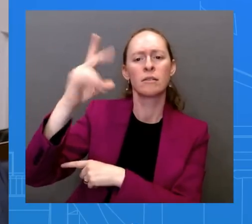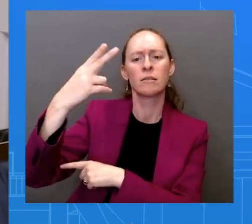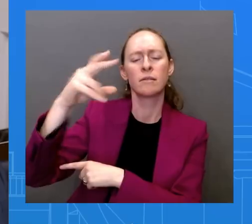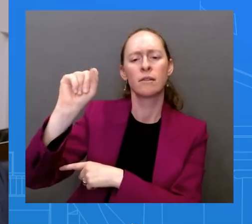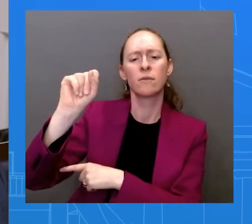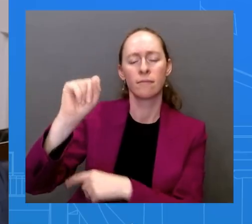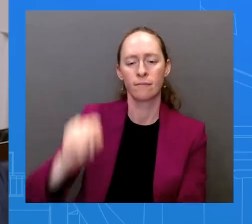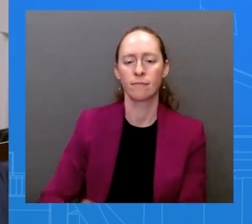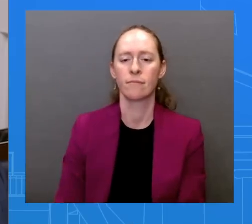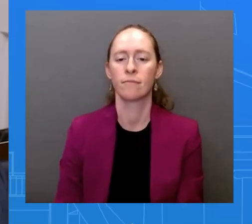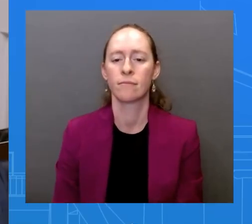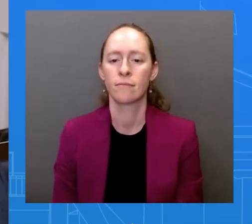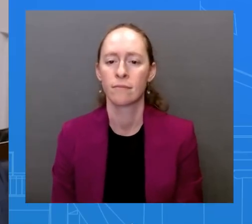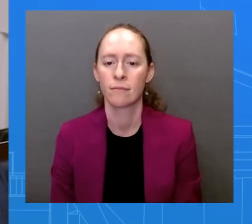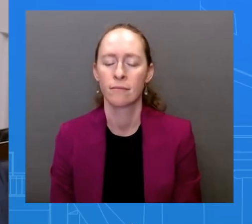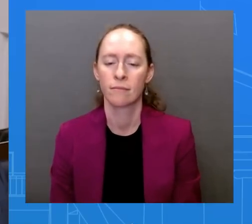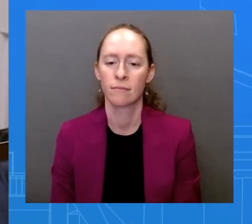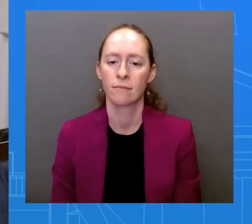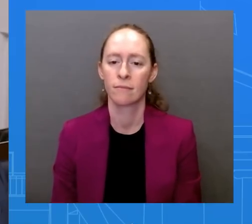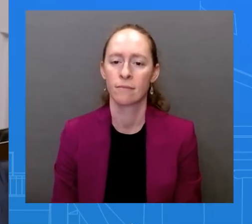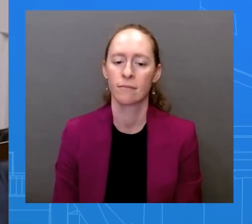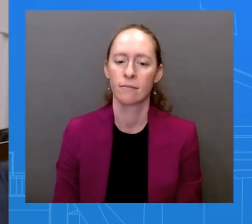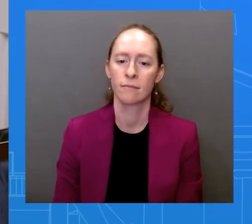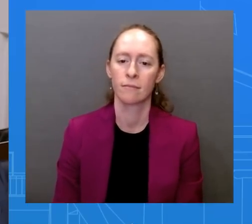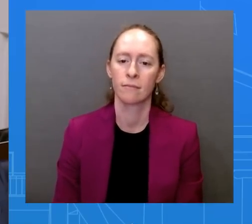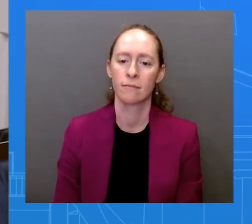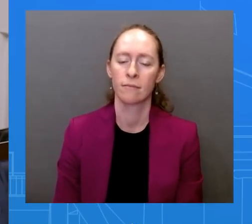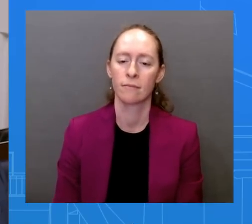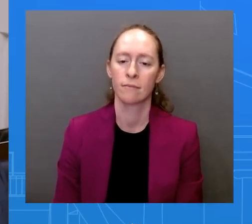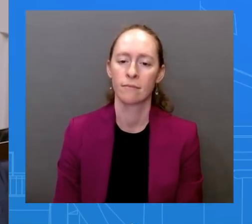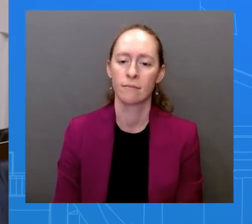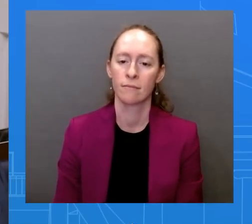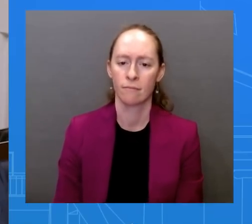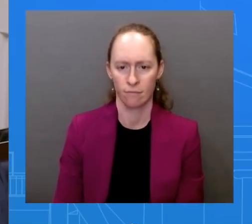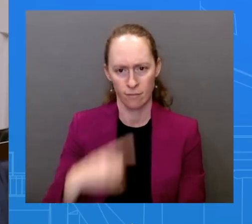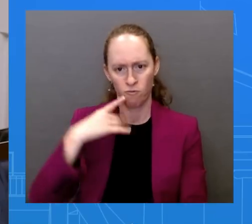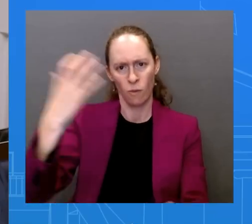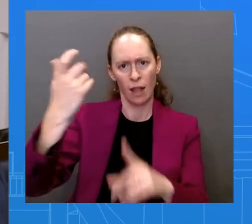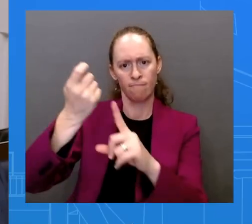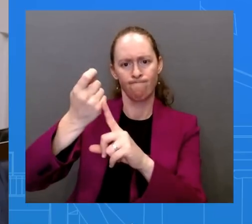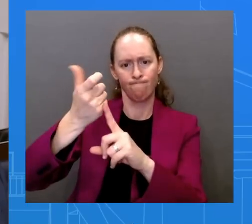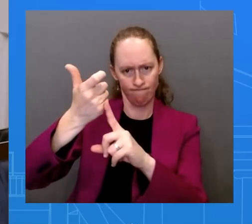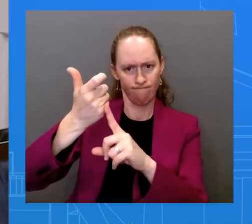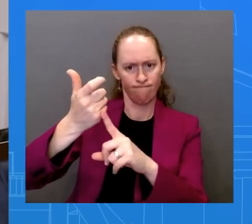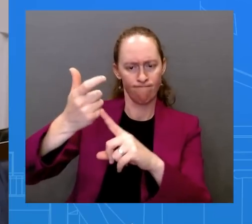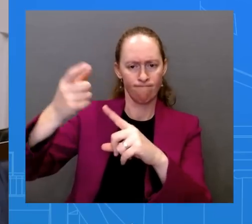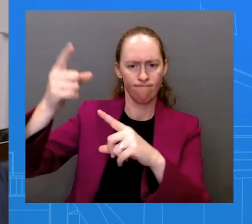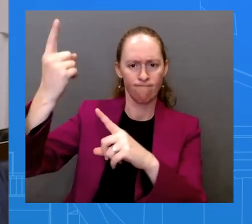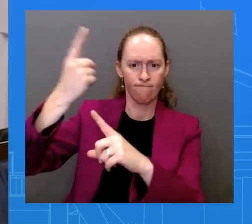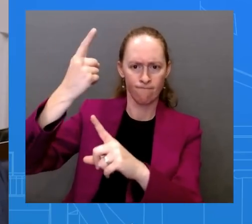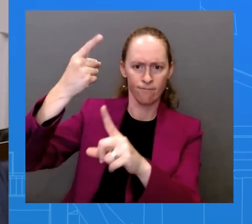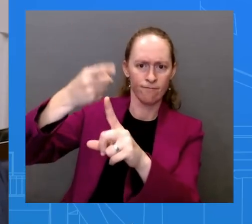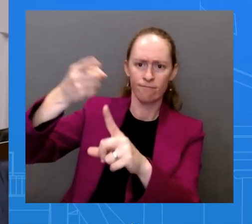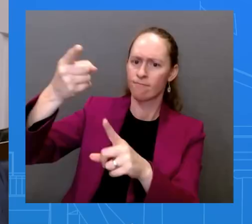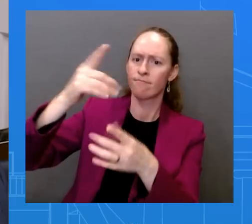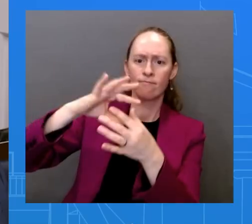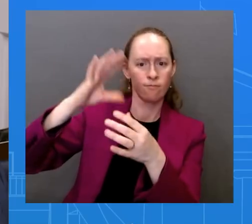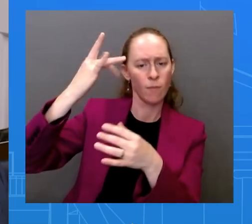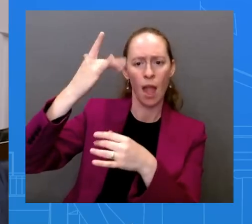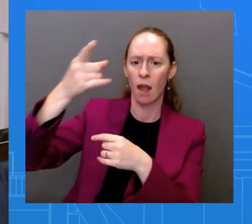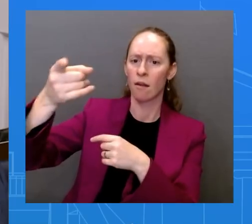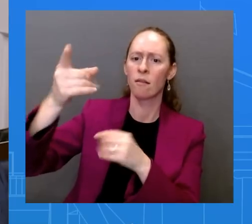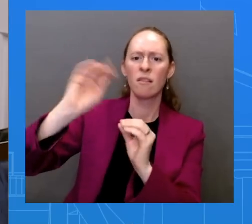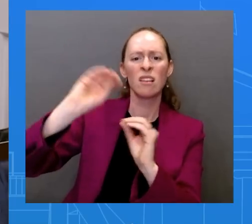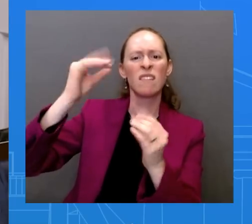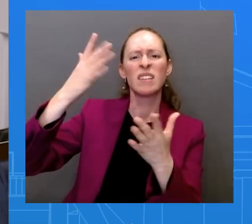that the workforce cannot complete their mission with Kafari in his position. They say that he no longer has the support of the workforce. He's permanently